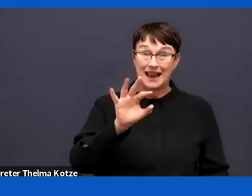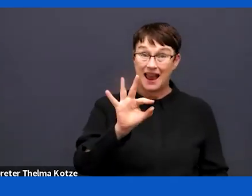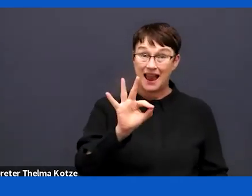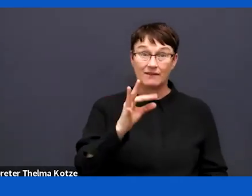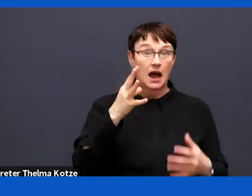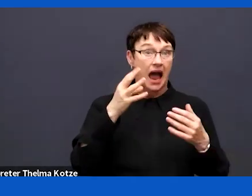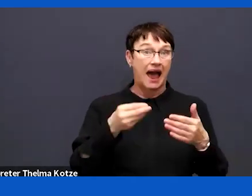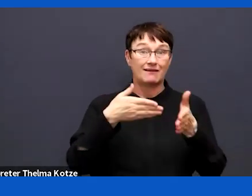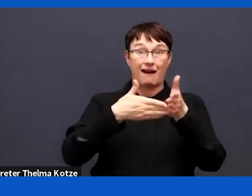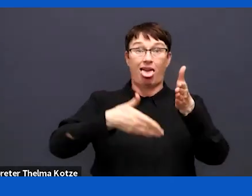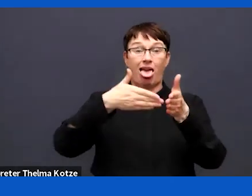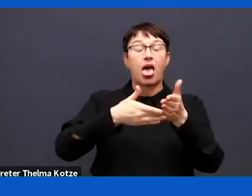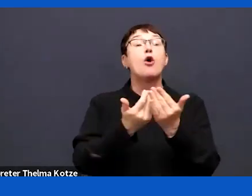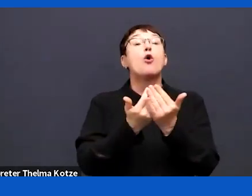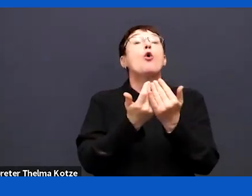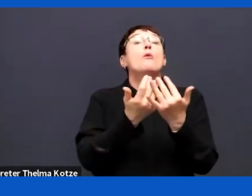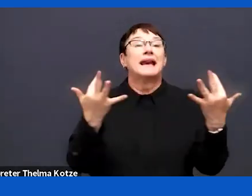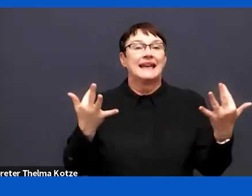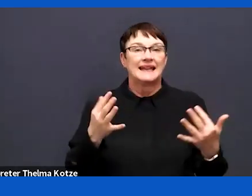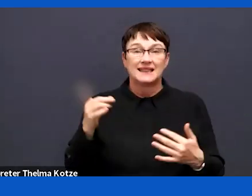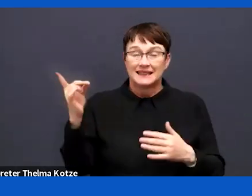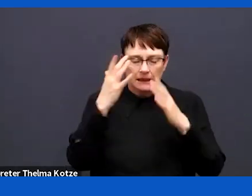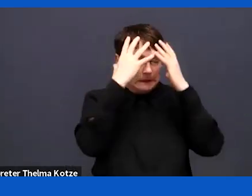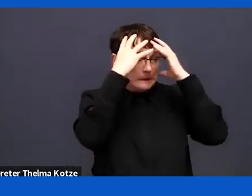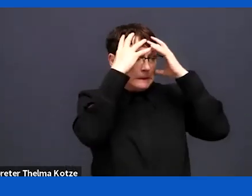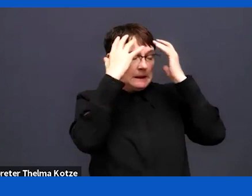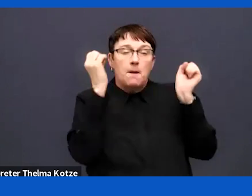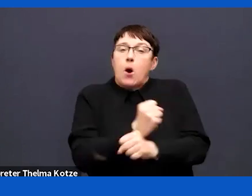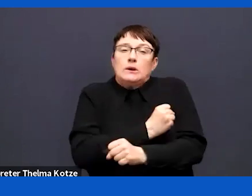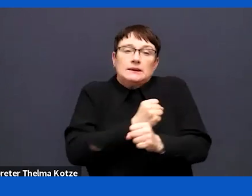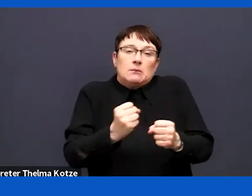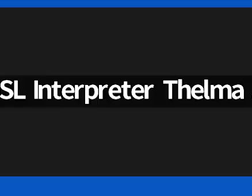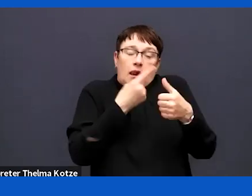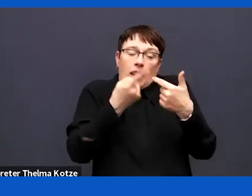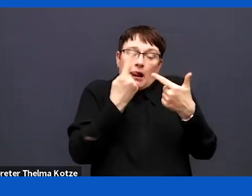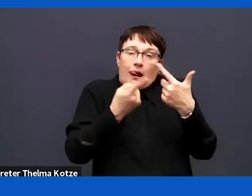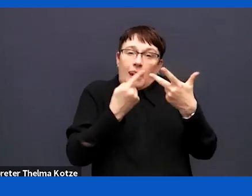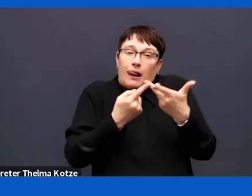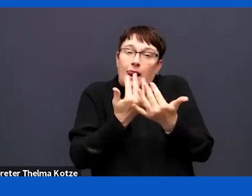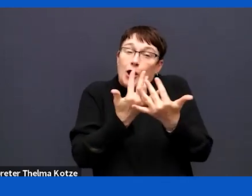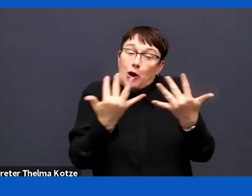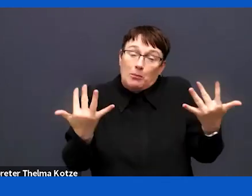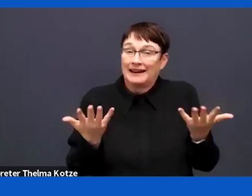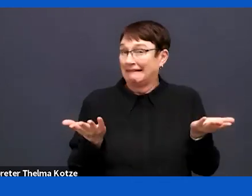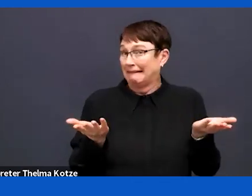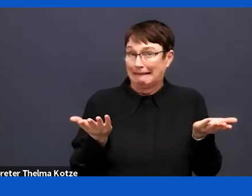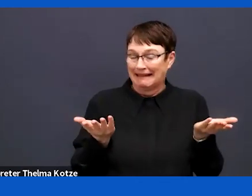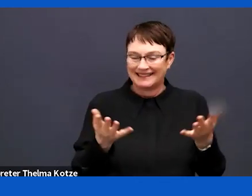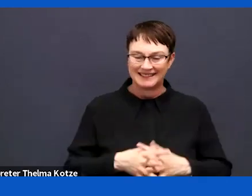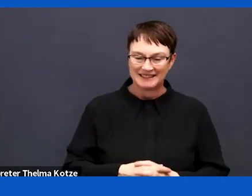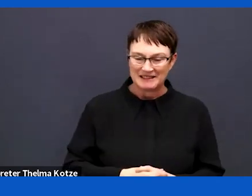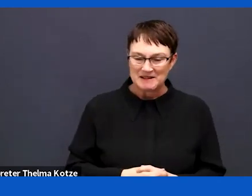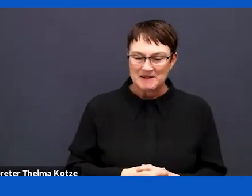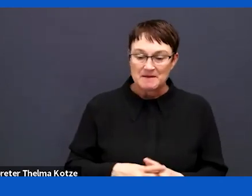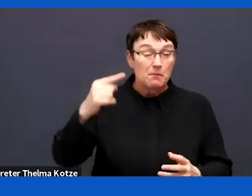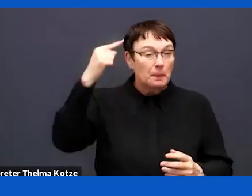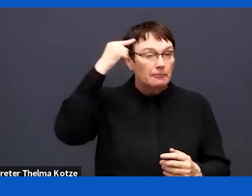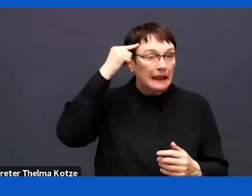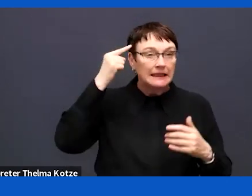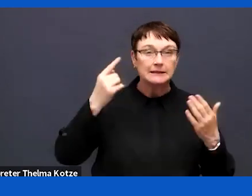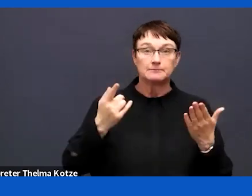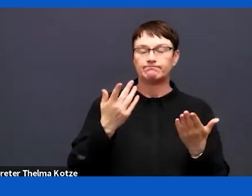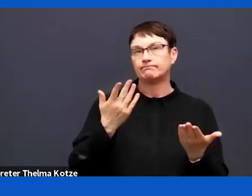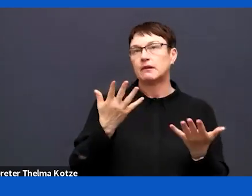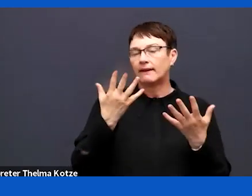there's a many. Well, many more. Yeah. So if something can make documents more accessible